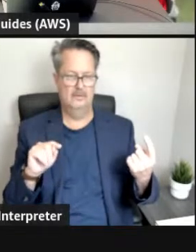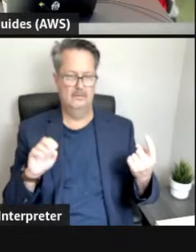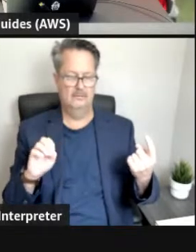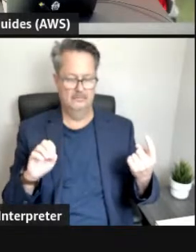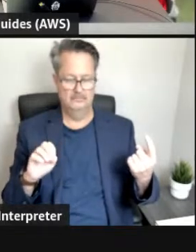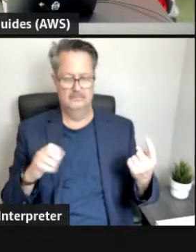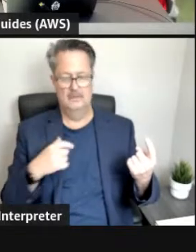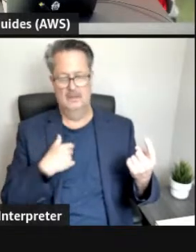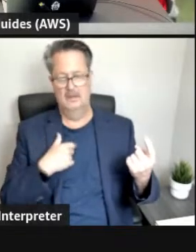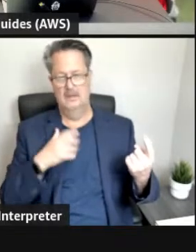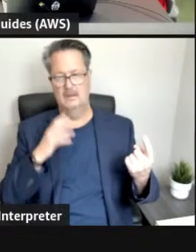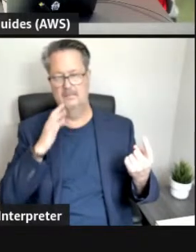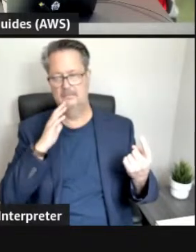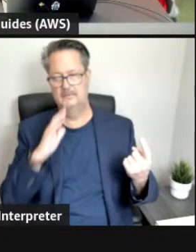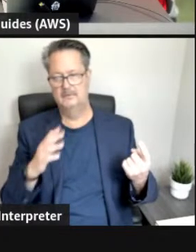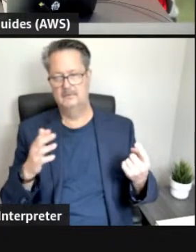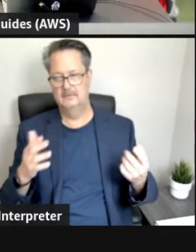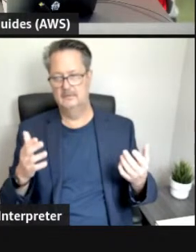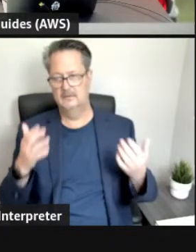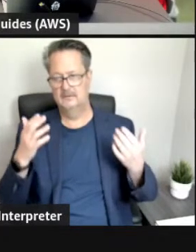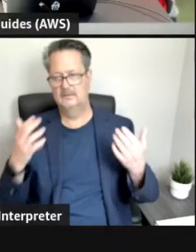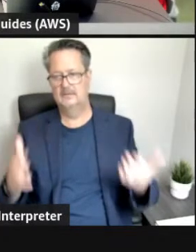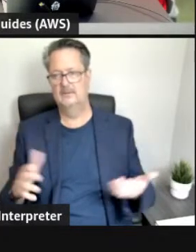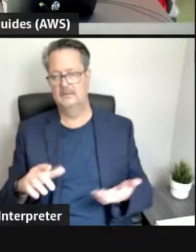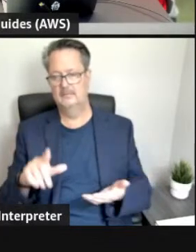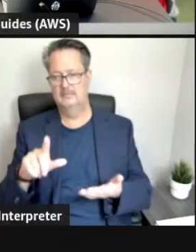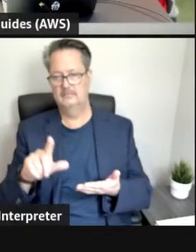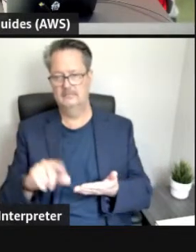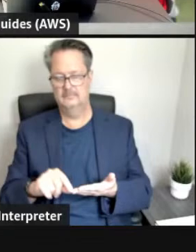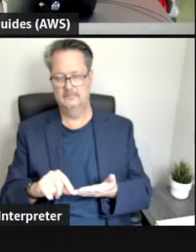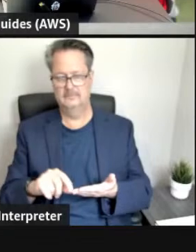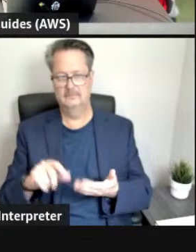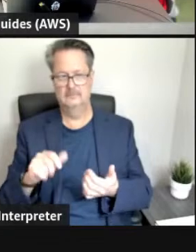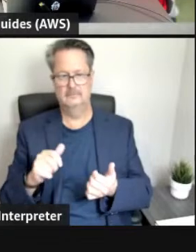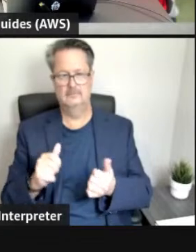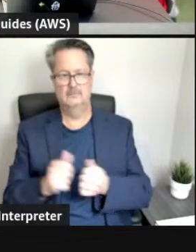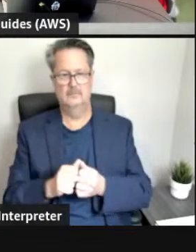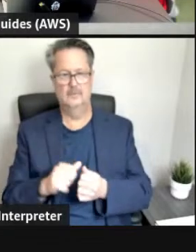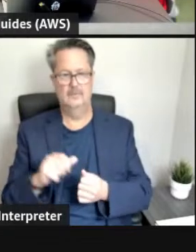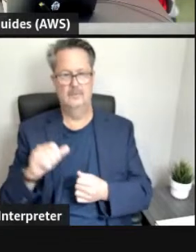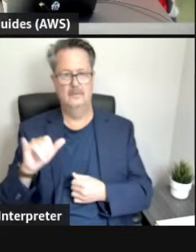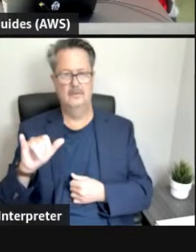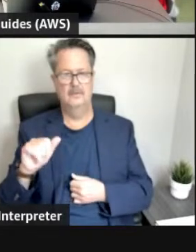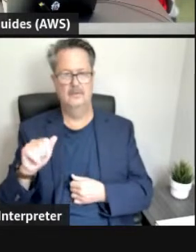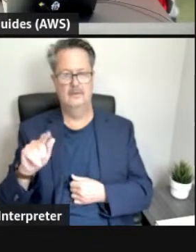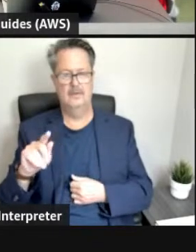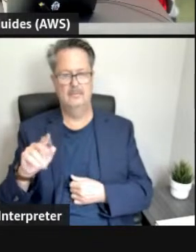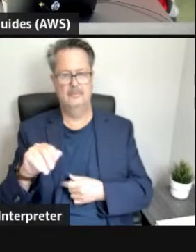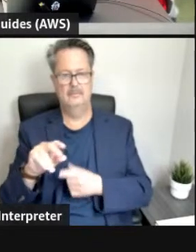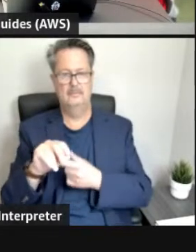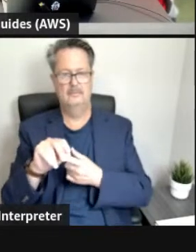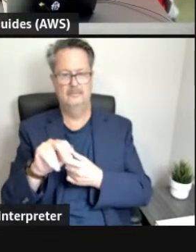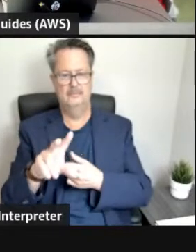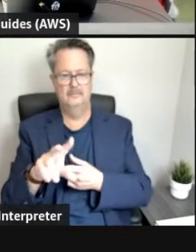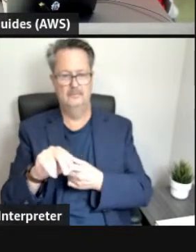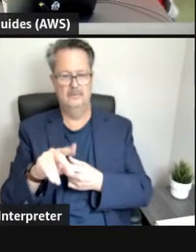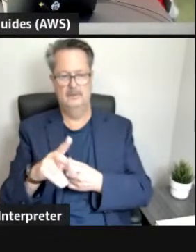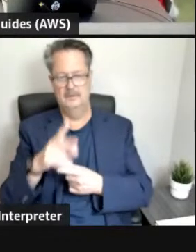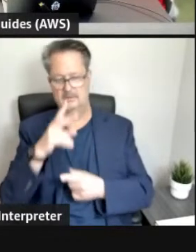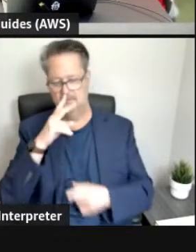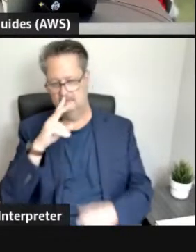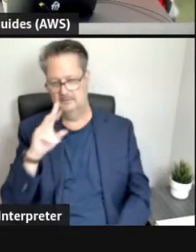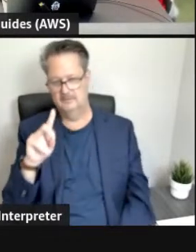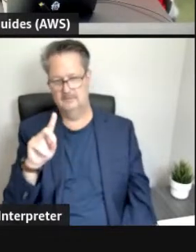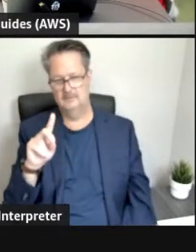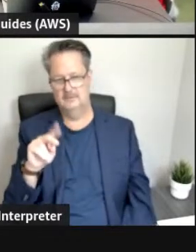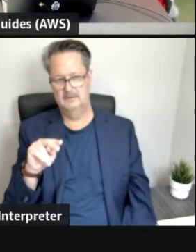I'm gonna actually print with a YAML flag so that we can see the DNS name, because this is